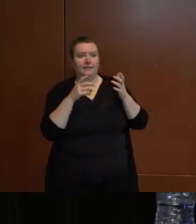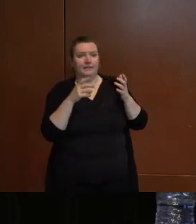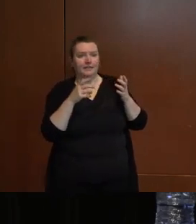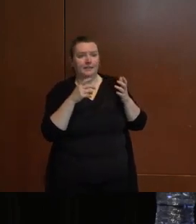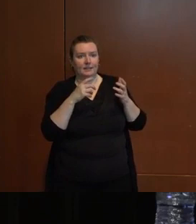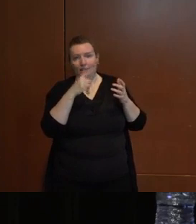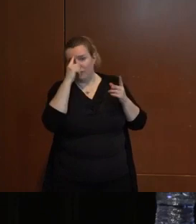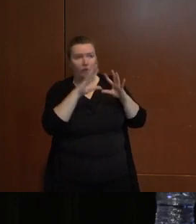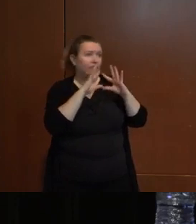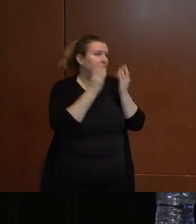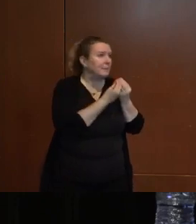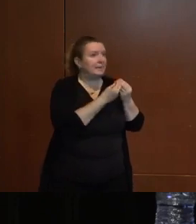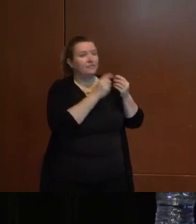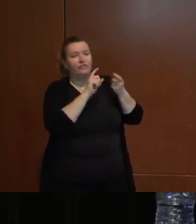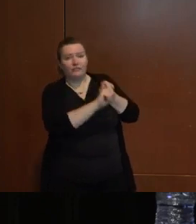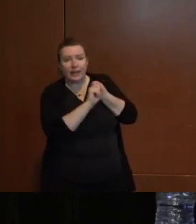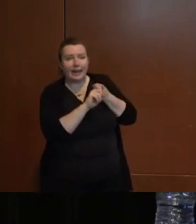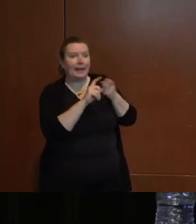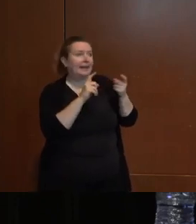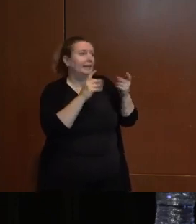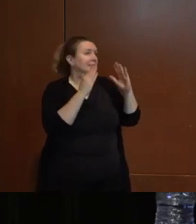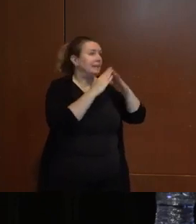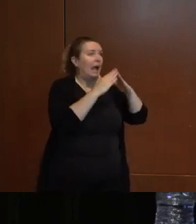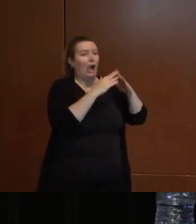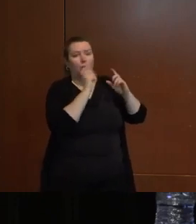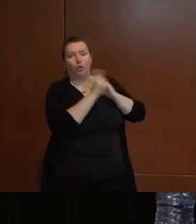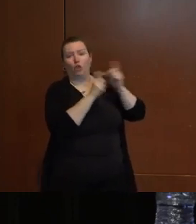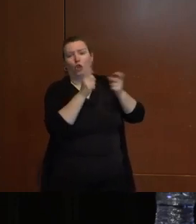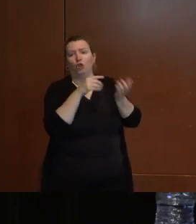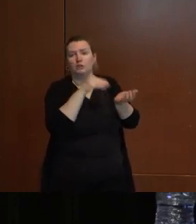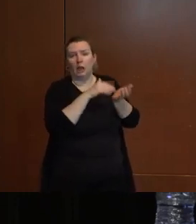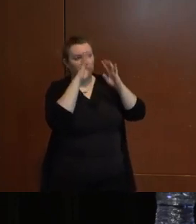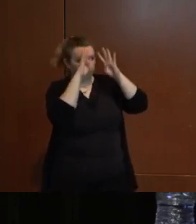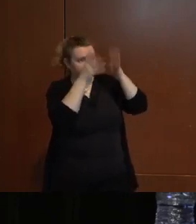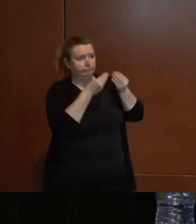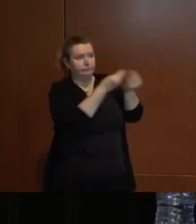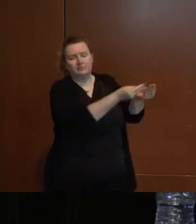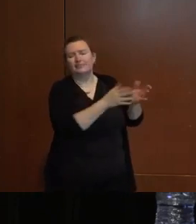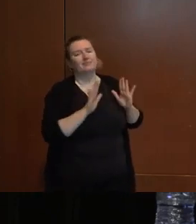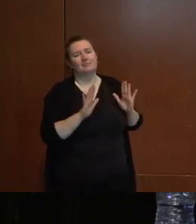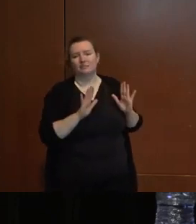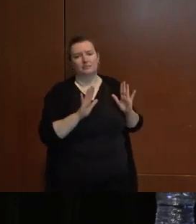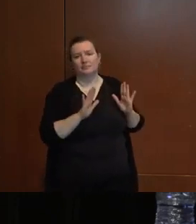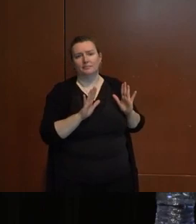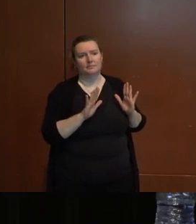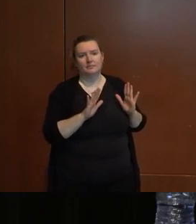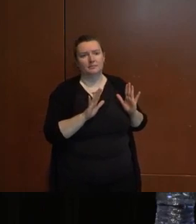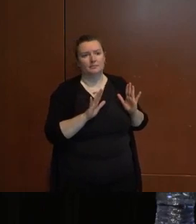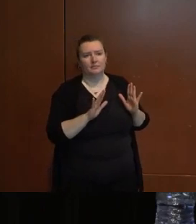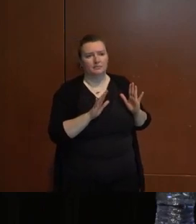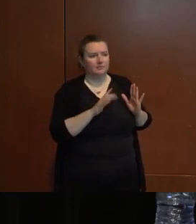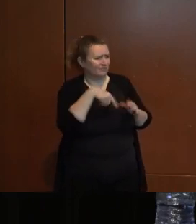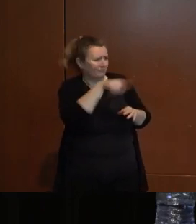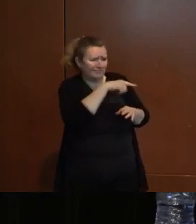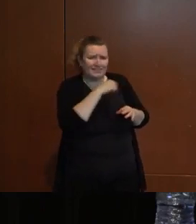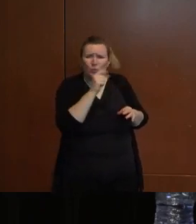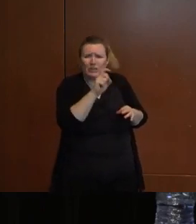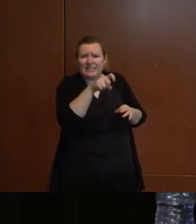on the block or even in their patient practice who may not be at a particularly high risk for this medication and use up the